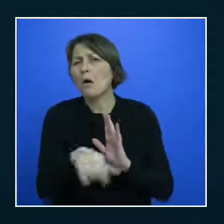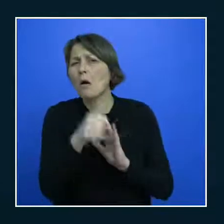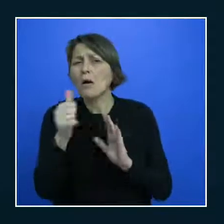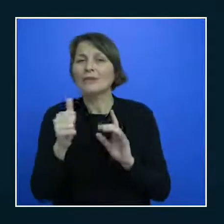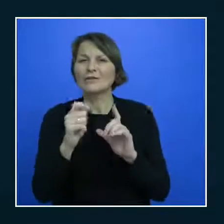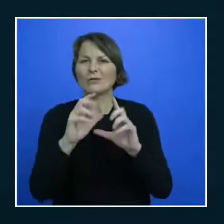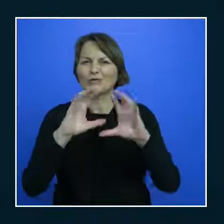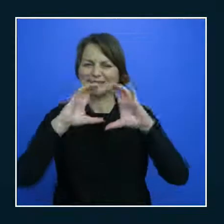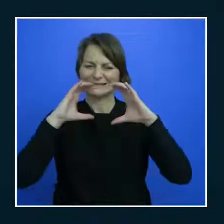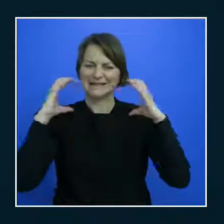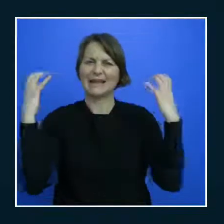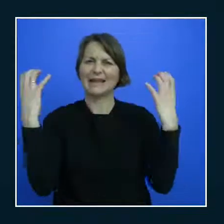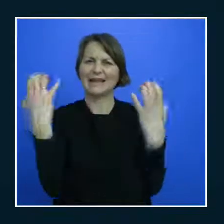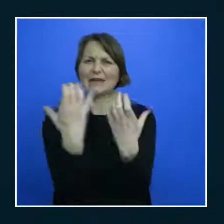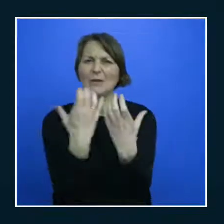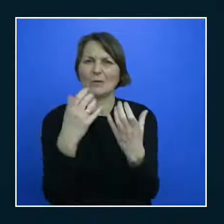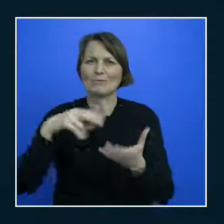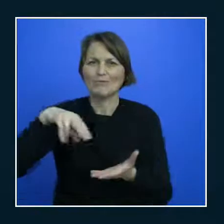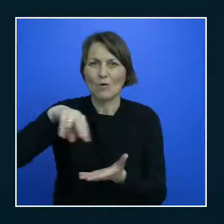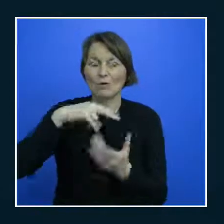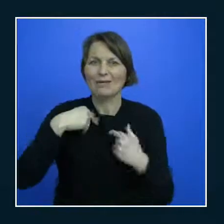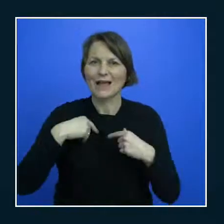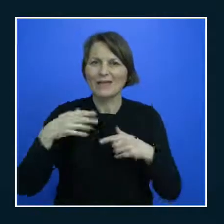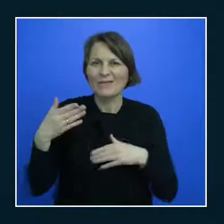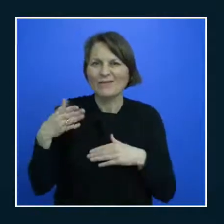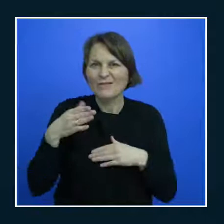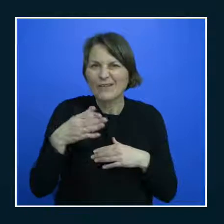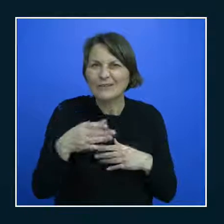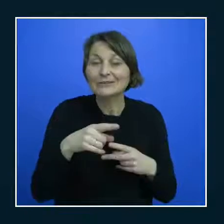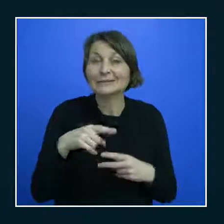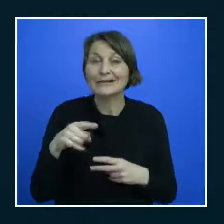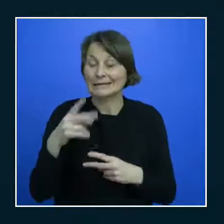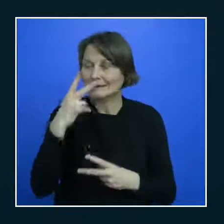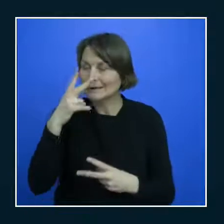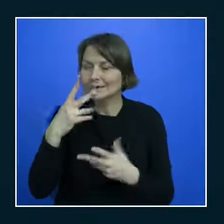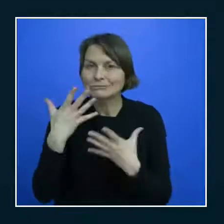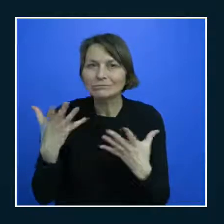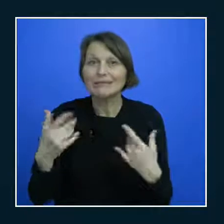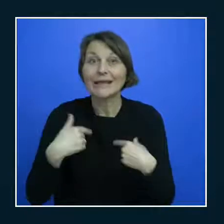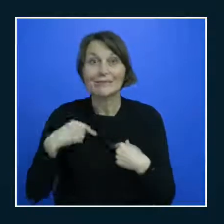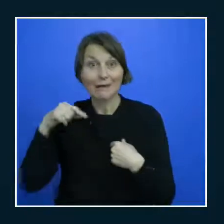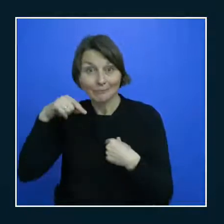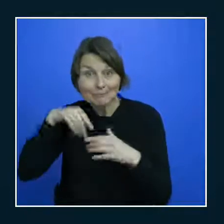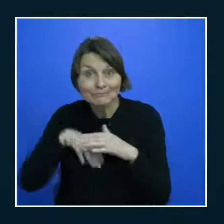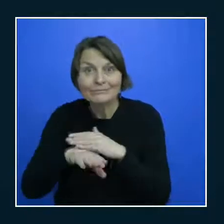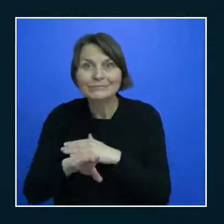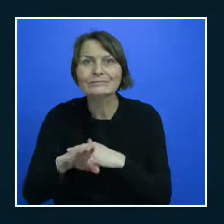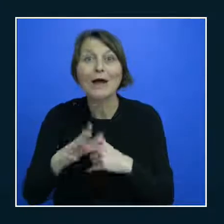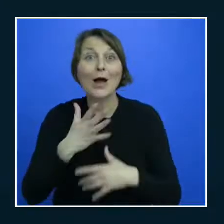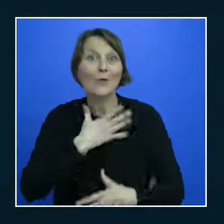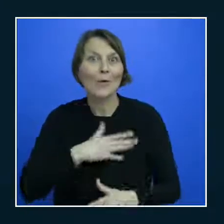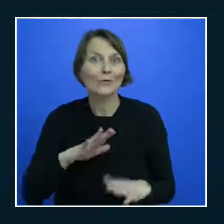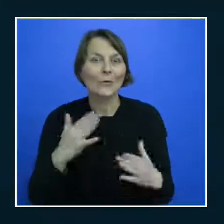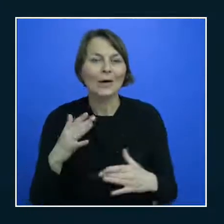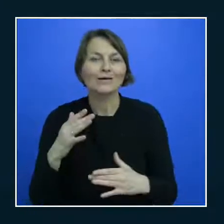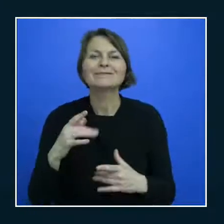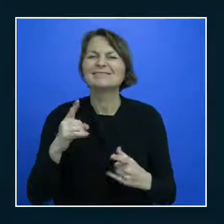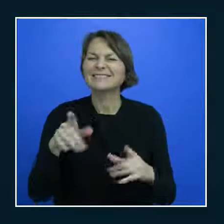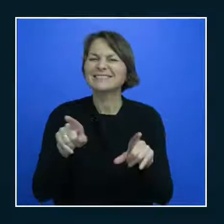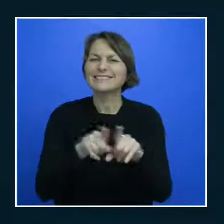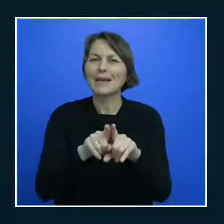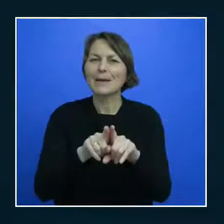and fish. I mean, that was cool. I mean, if I were to be in that, I'd want to be the whale. But other than